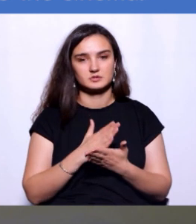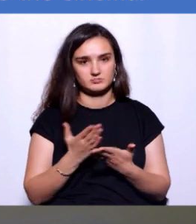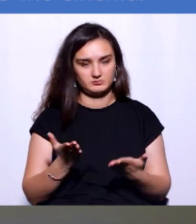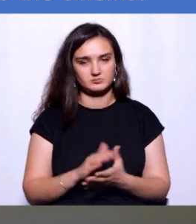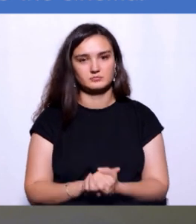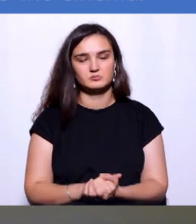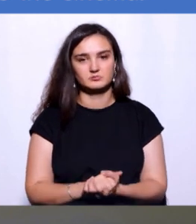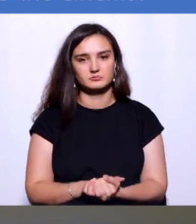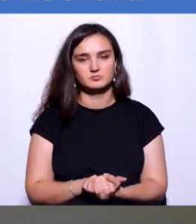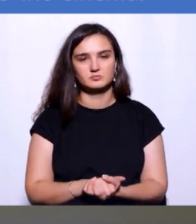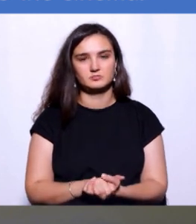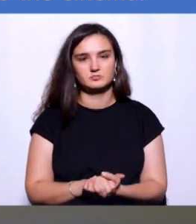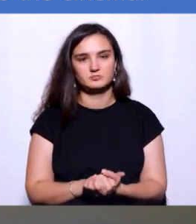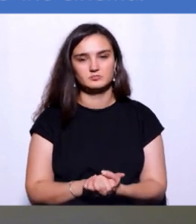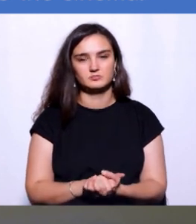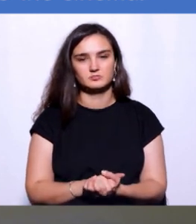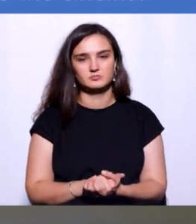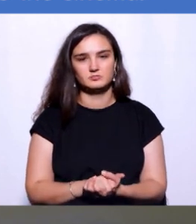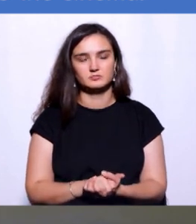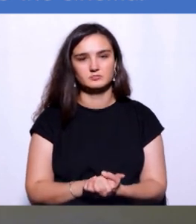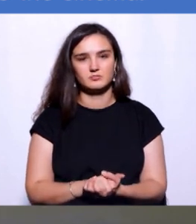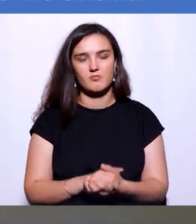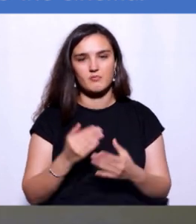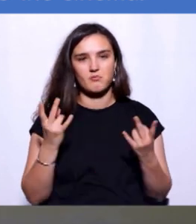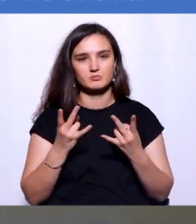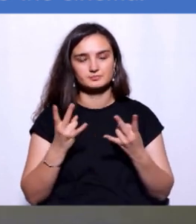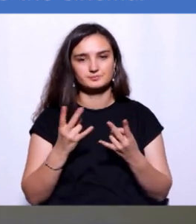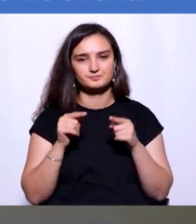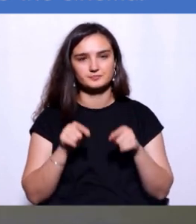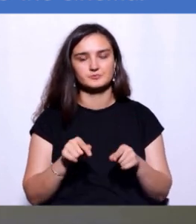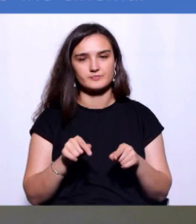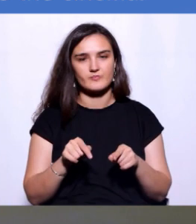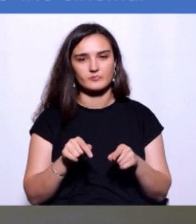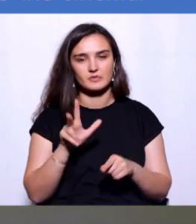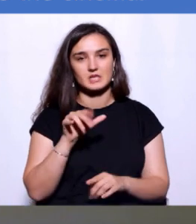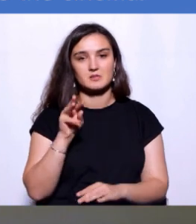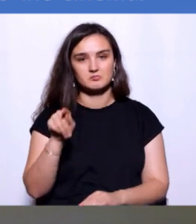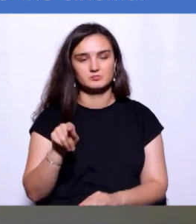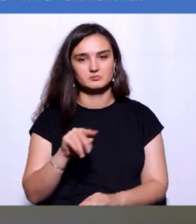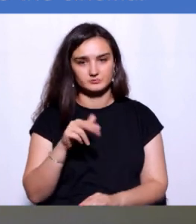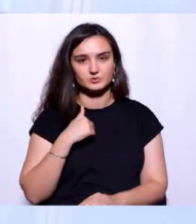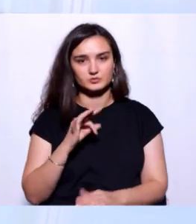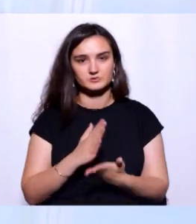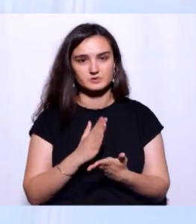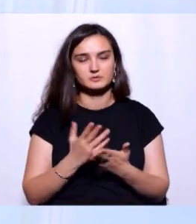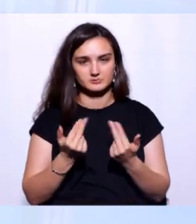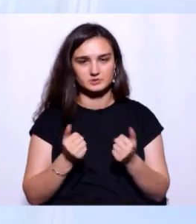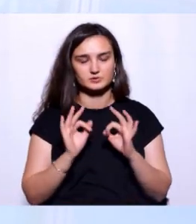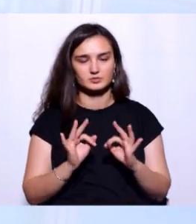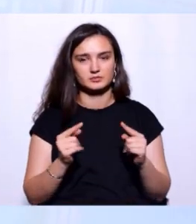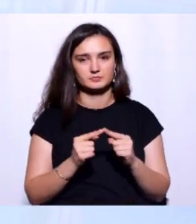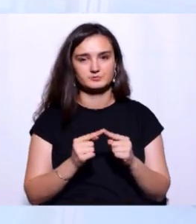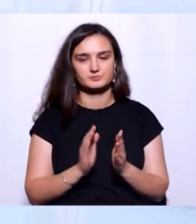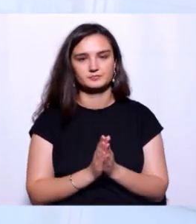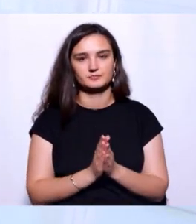subject pronoun already. Mm-hmm. So we need here him. Am I right? Great job,